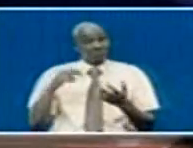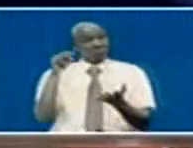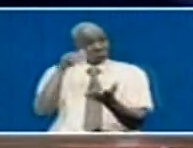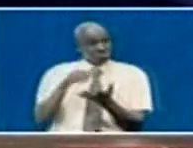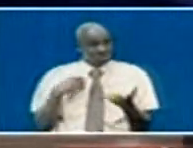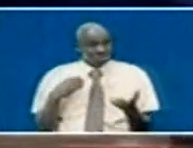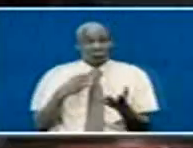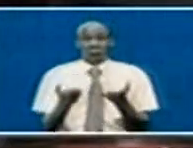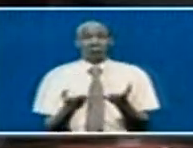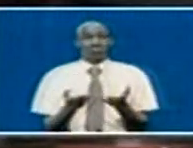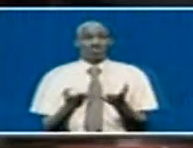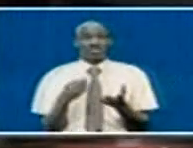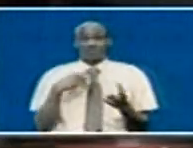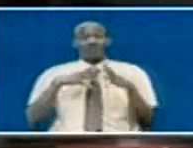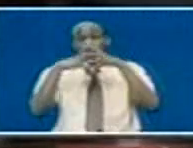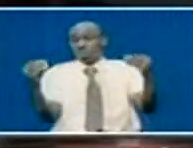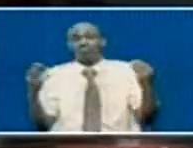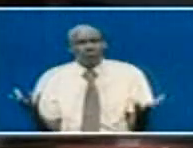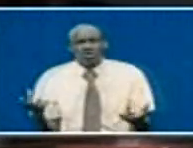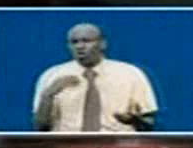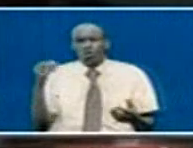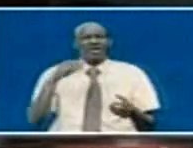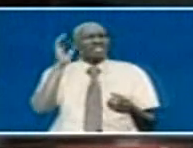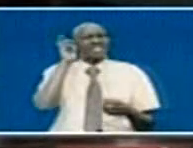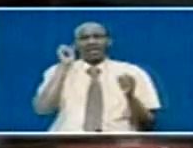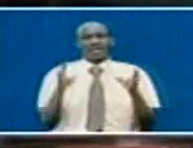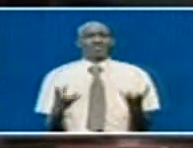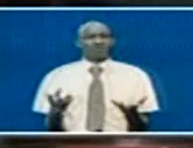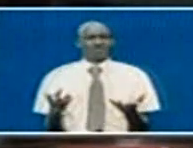plucked out of villages, they disappear, their parents never hear from them again.